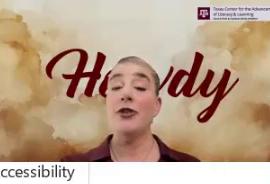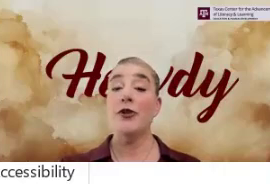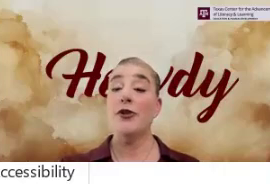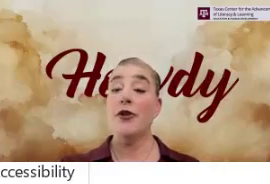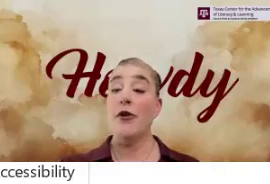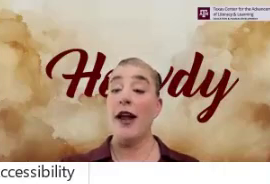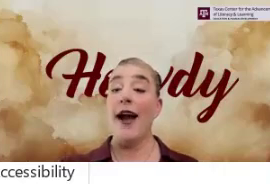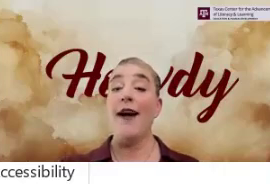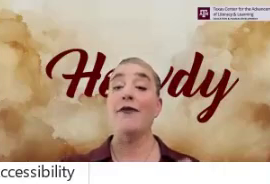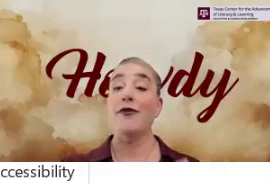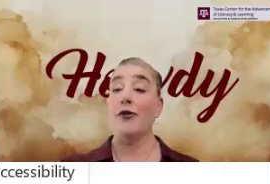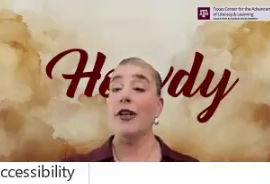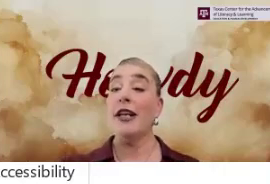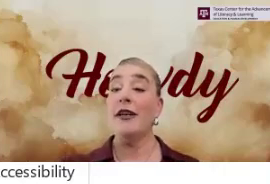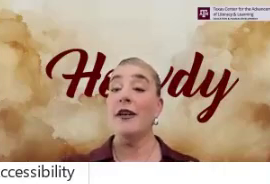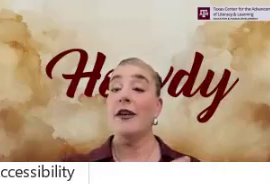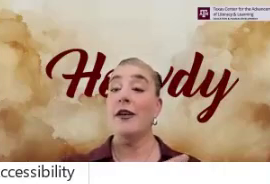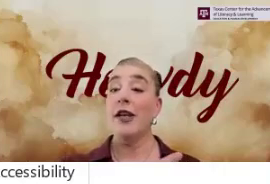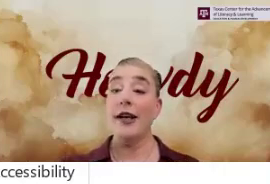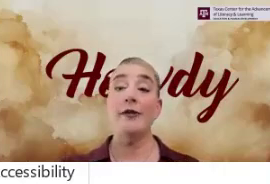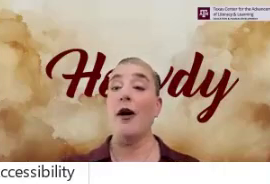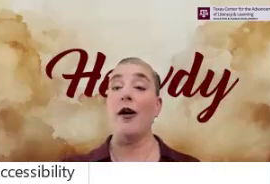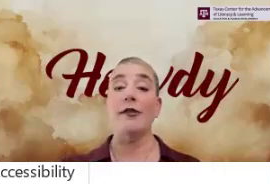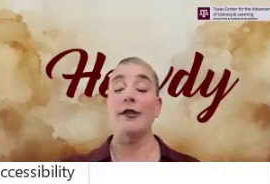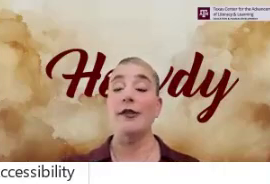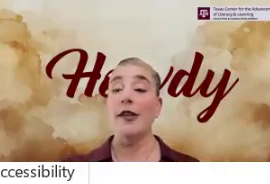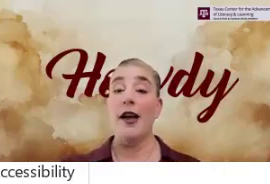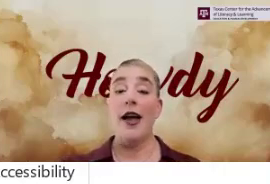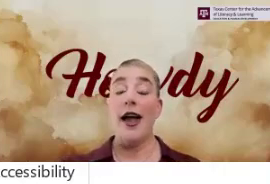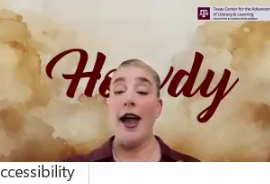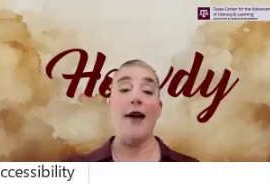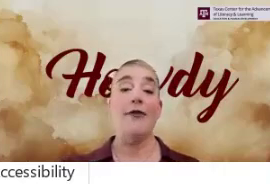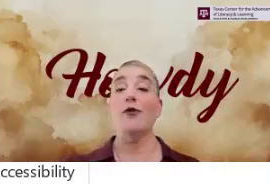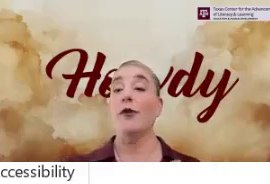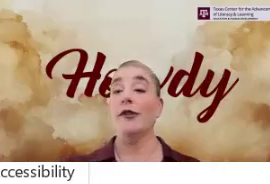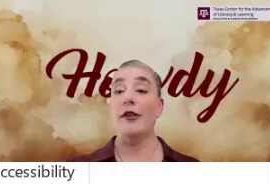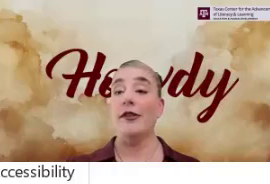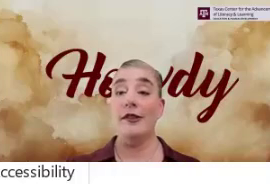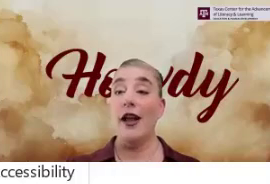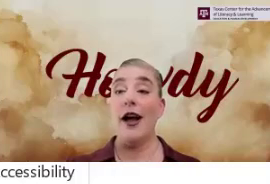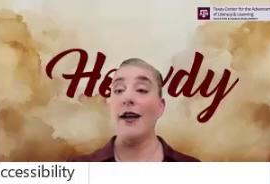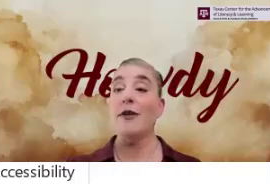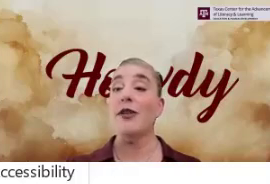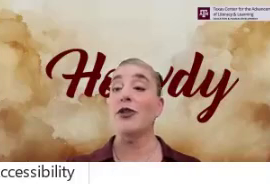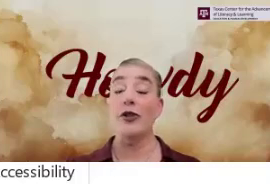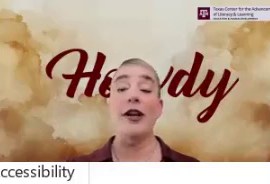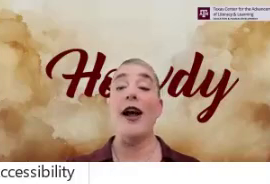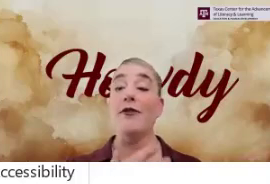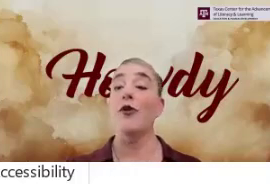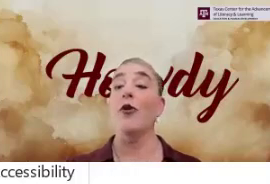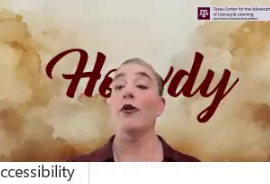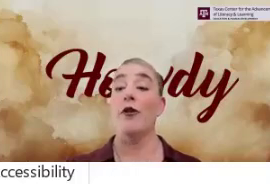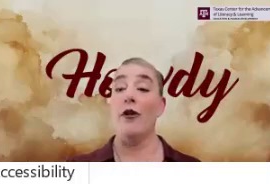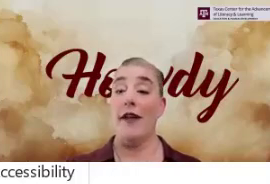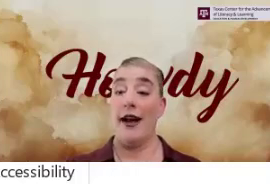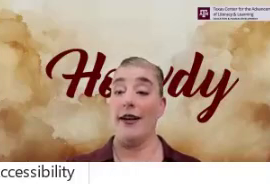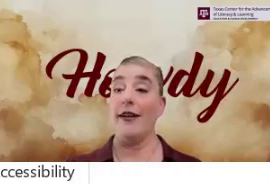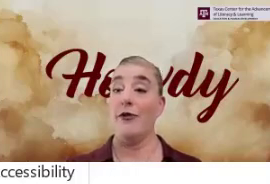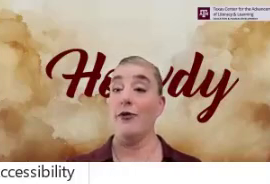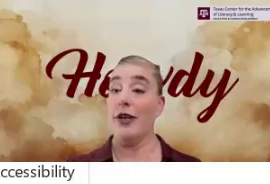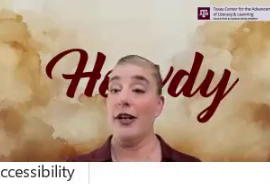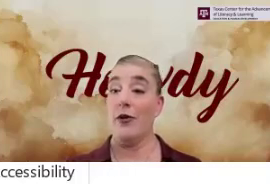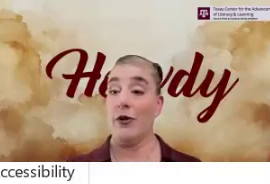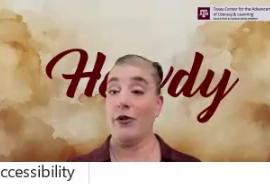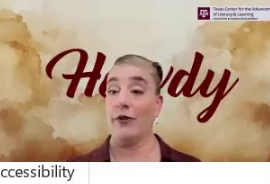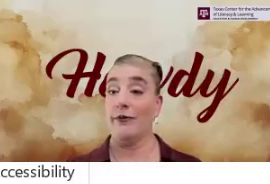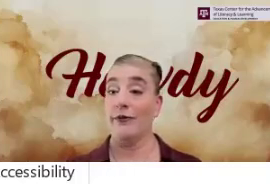and make sure you don't have 30 text boxes after what's on the slide, because you're going to have to order all that